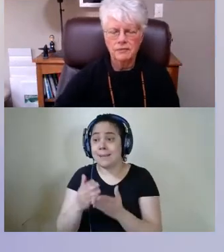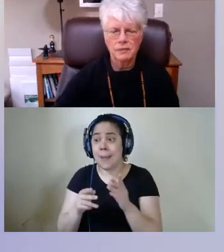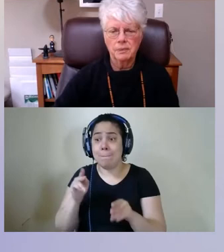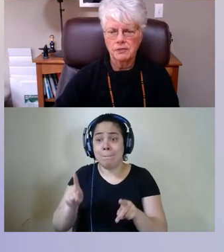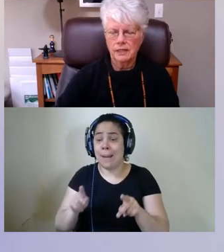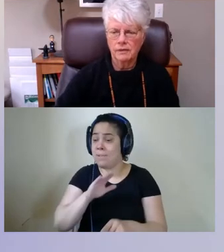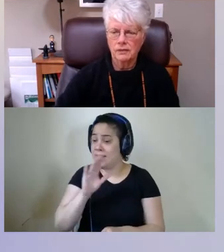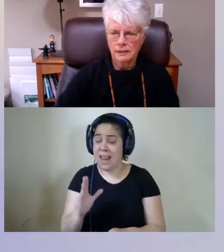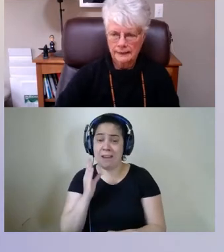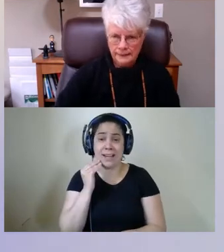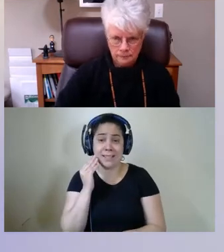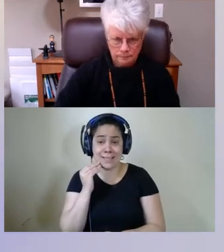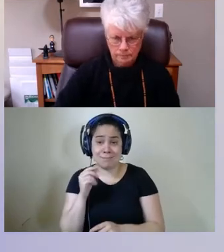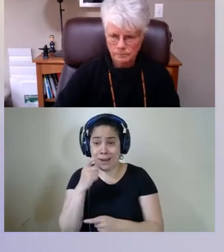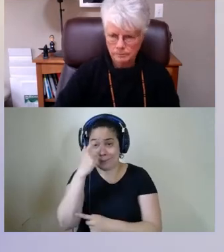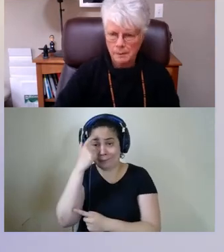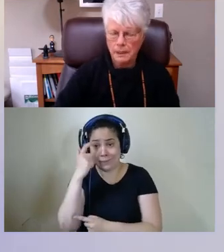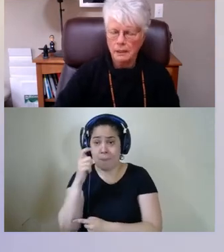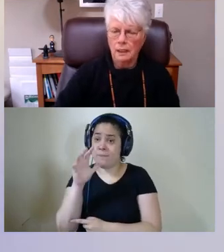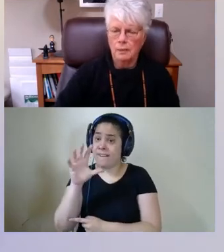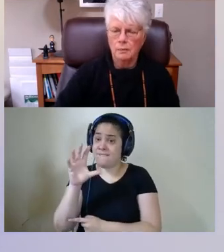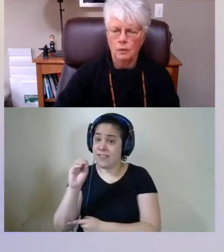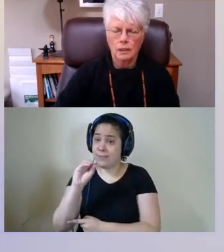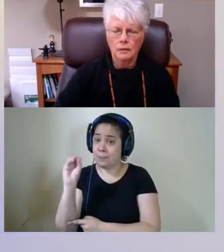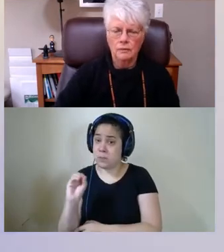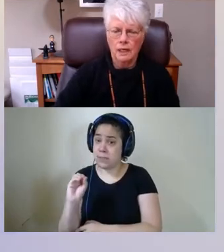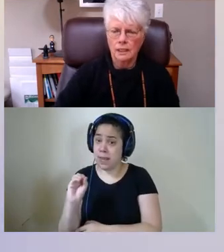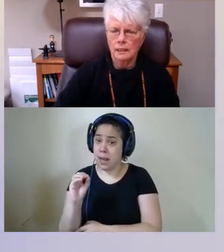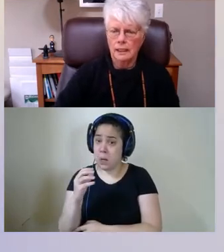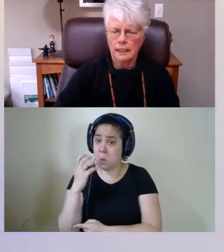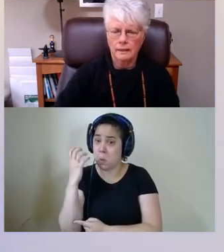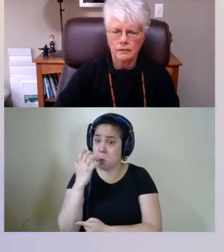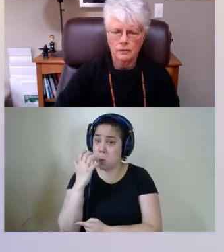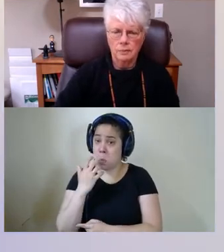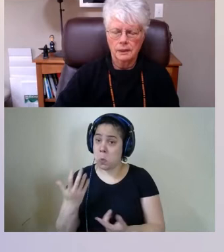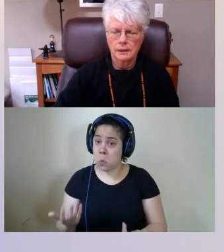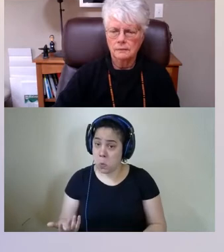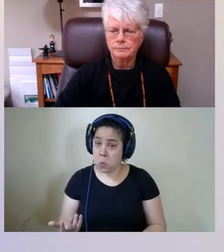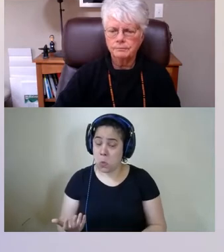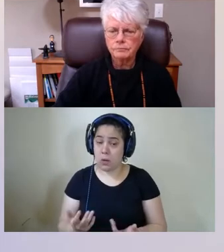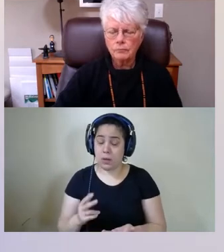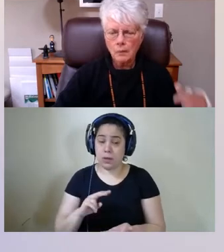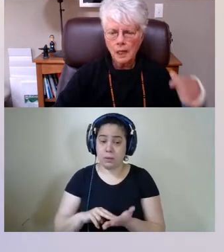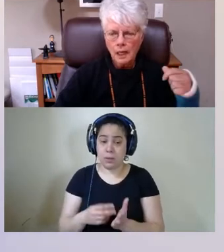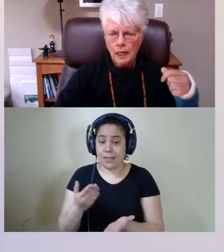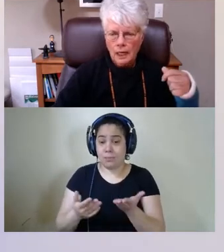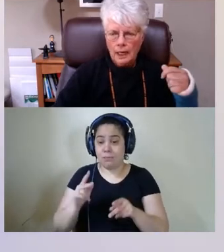about 50% of us, maybe a little bit more, who have not had this experience.